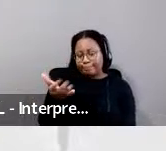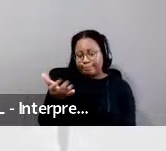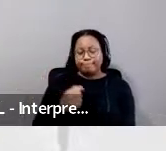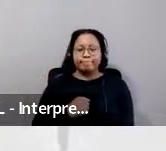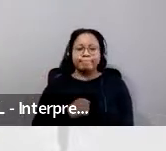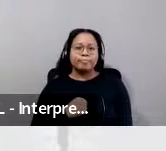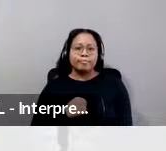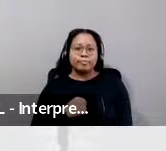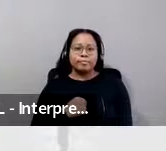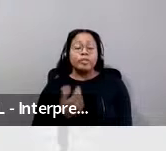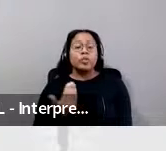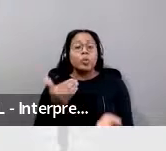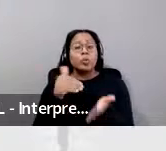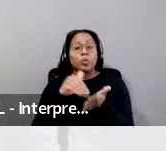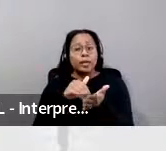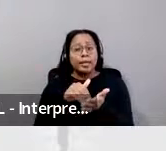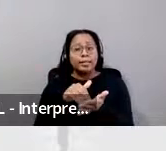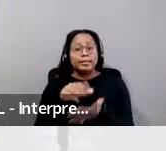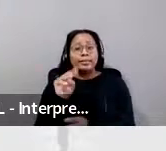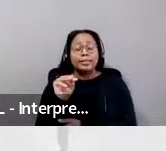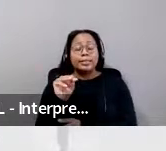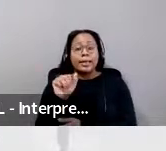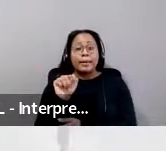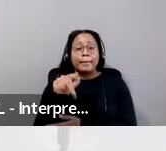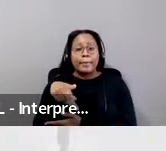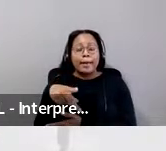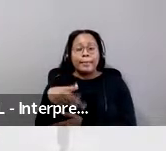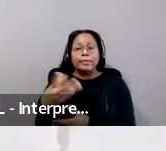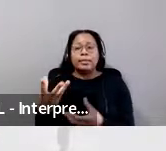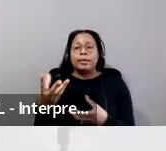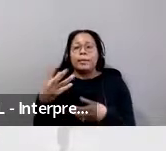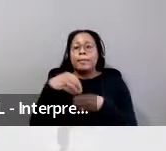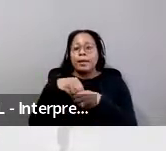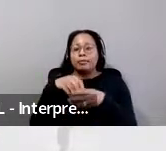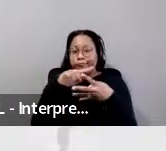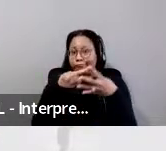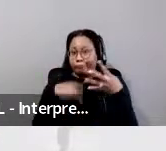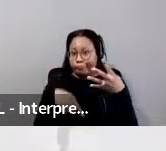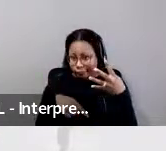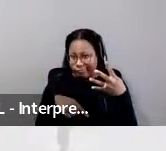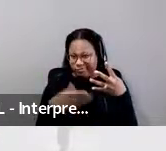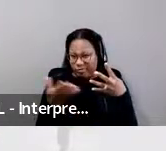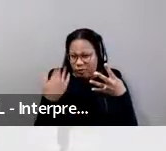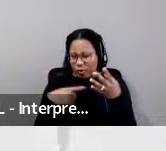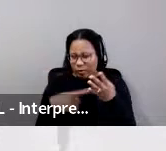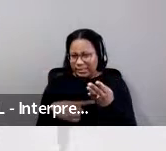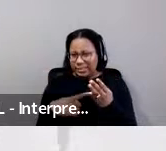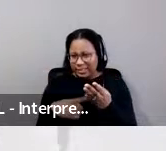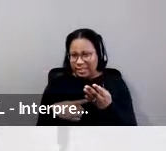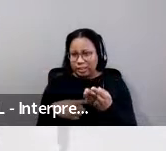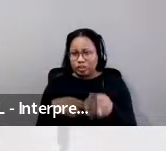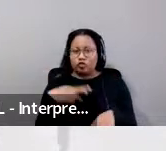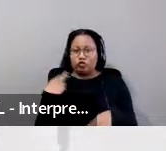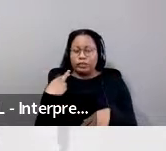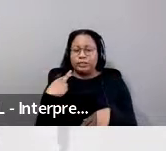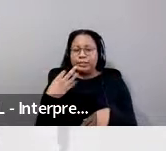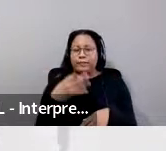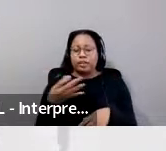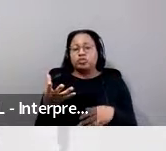So again, this map is now combining all those risk factors that we talked about a few minutes ago. It's